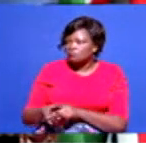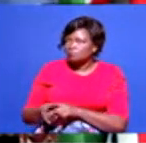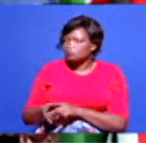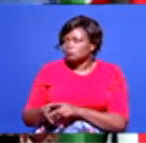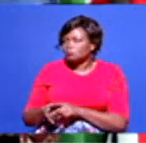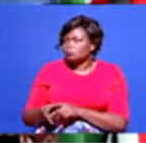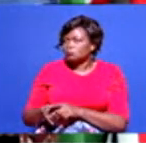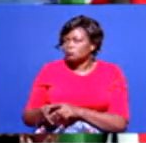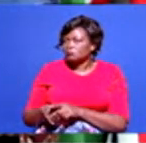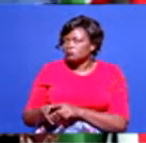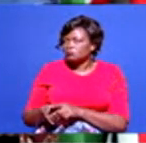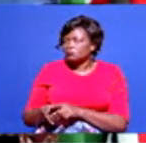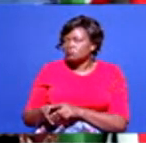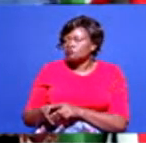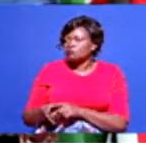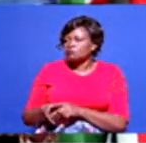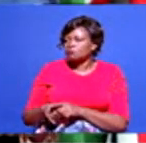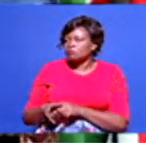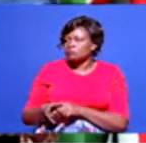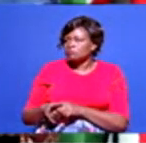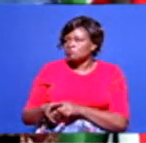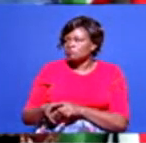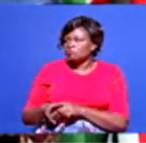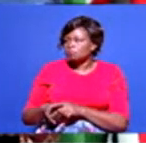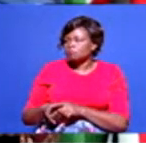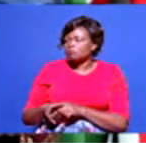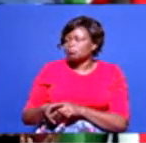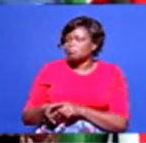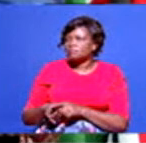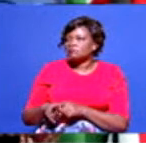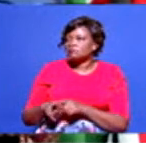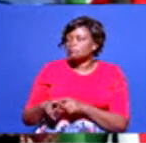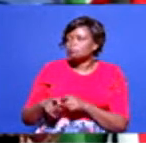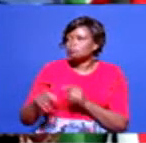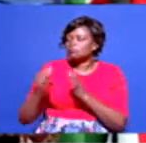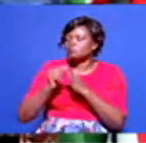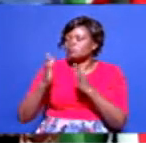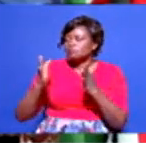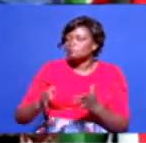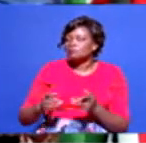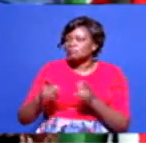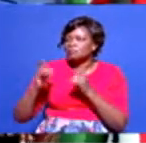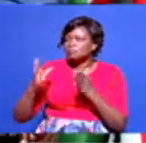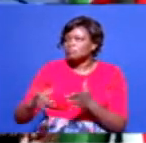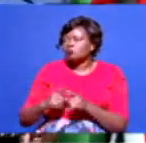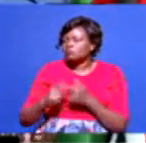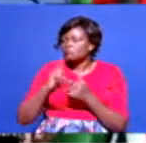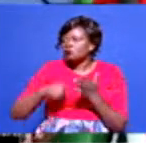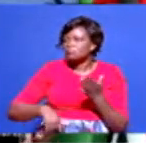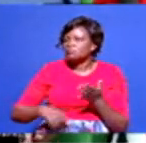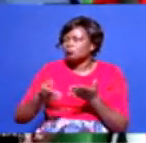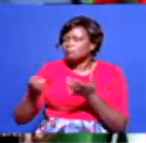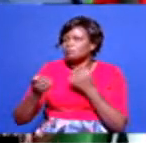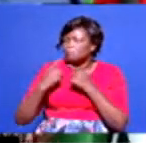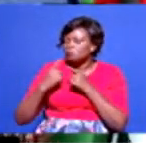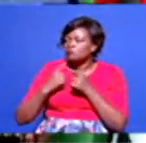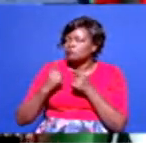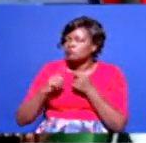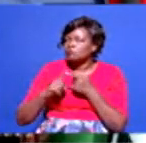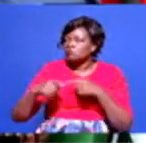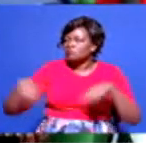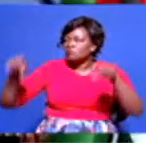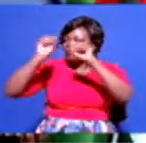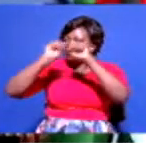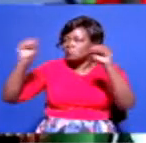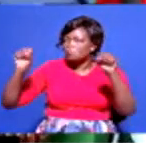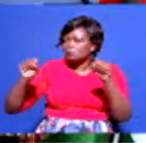in President Kibaki's State House Comptroller, and I said to him, I need to talk to the president, because Kibaki did not carry